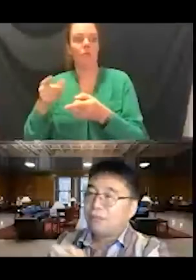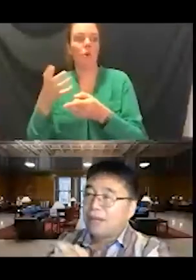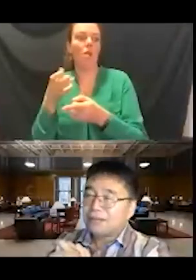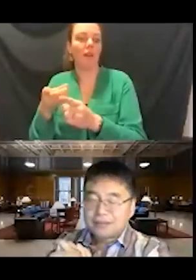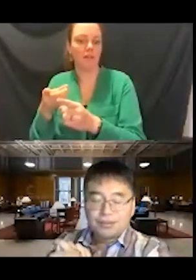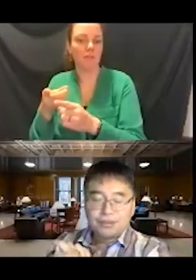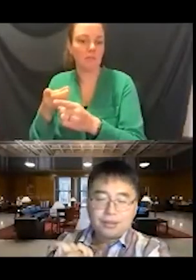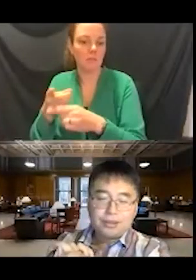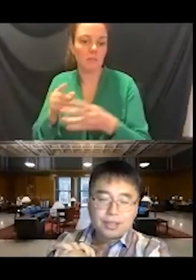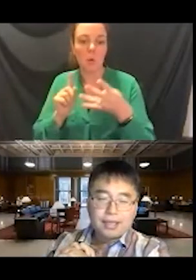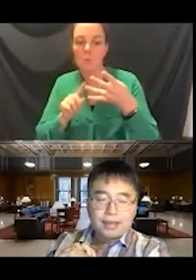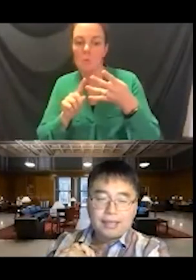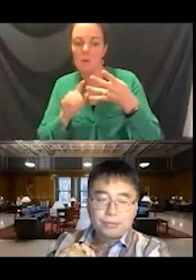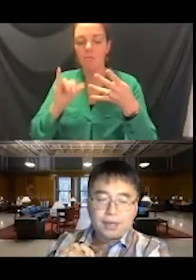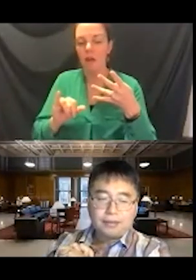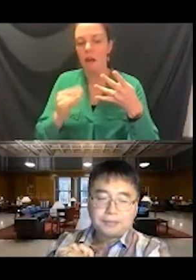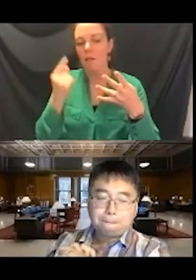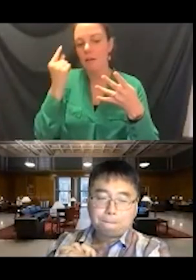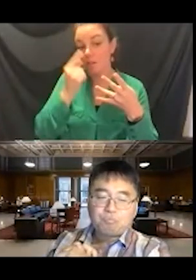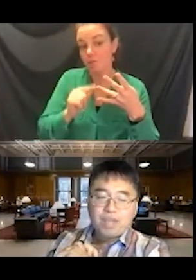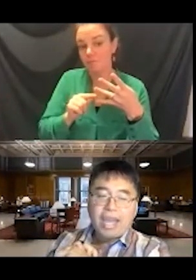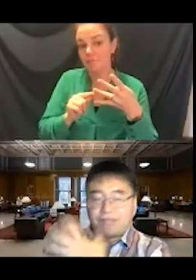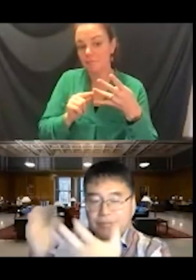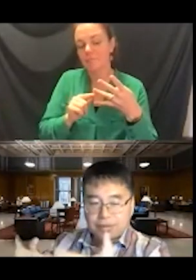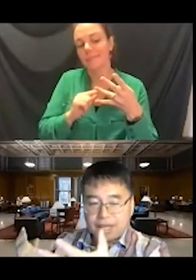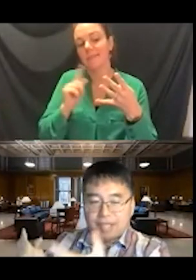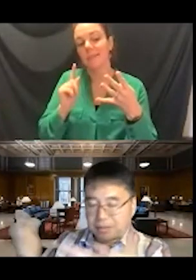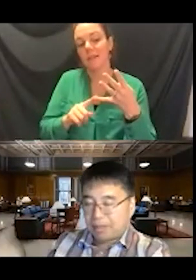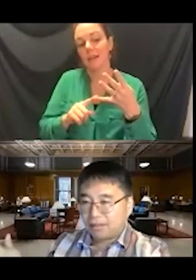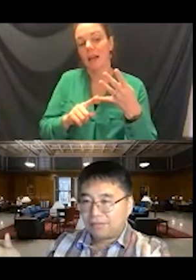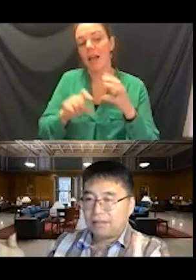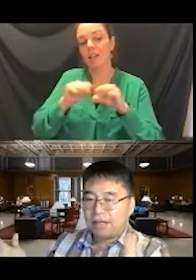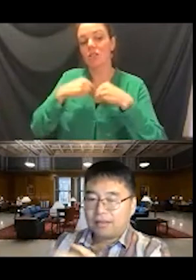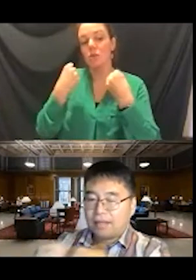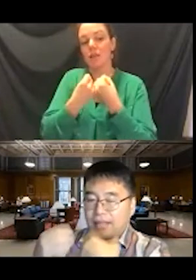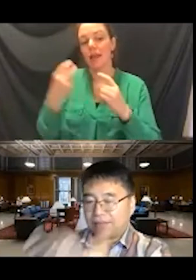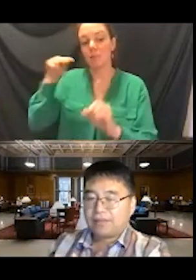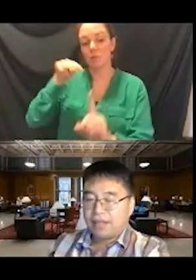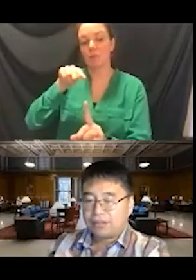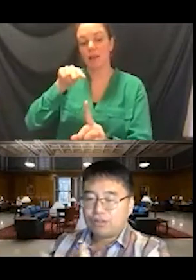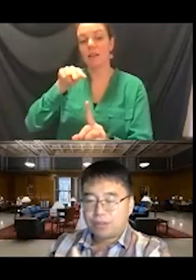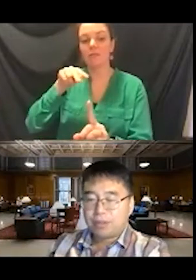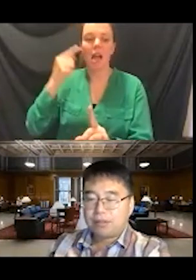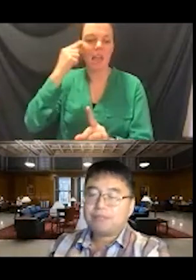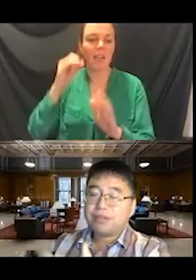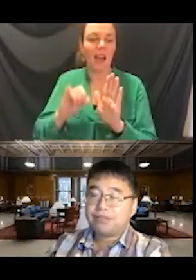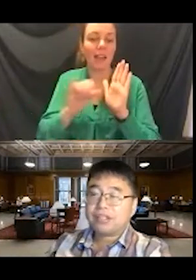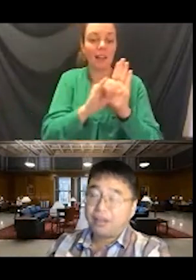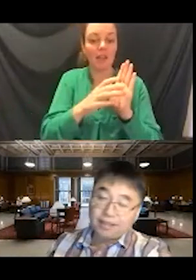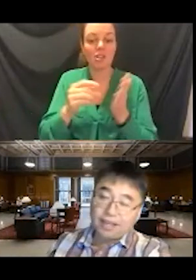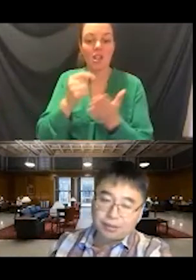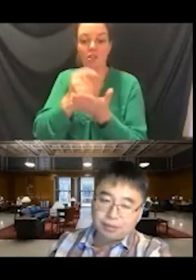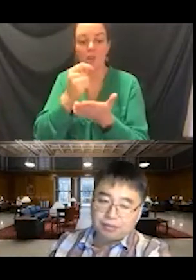we might consider looking as well. And from society's perspective, I think identification and treatment of